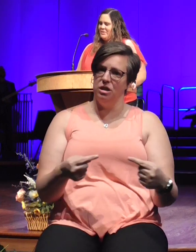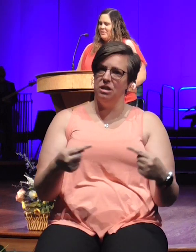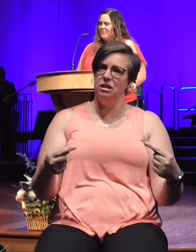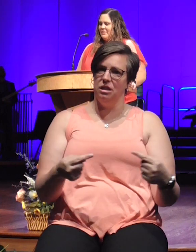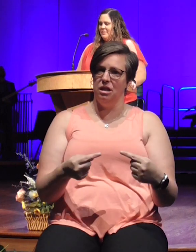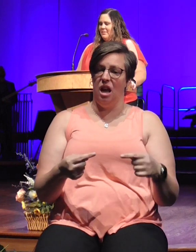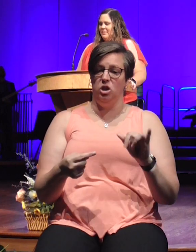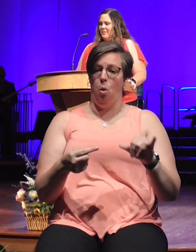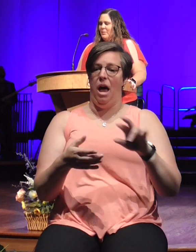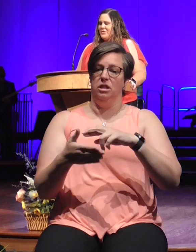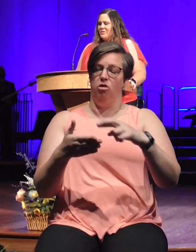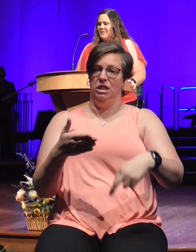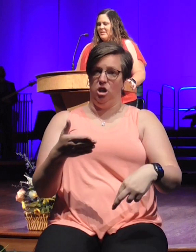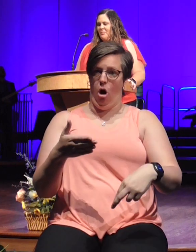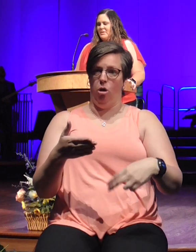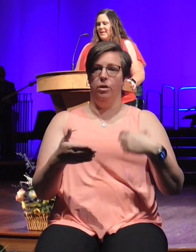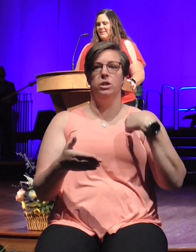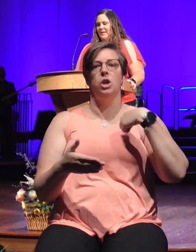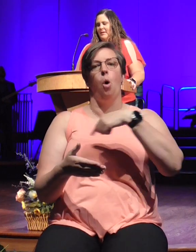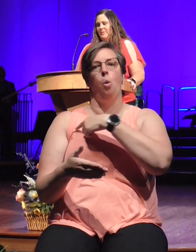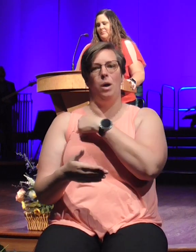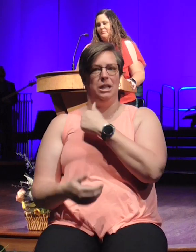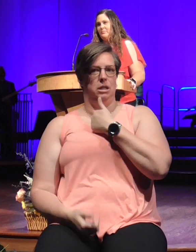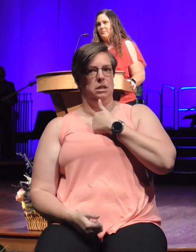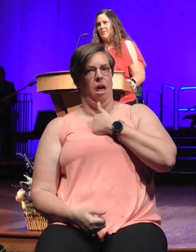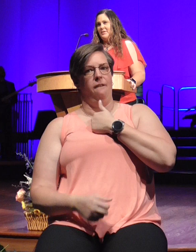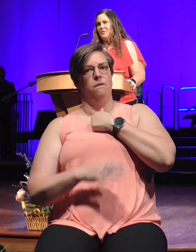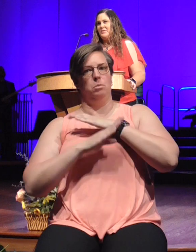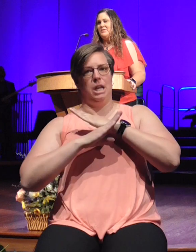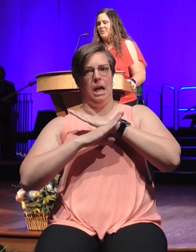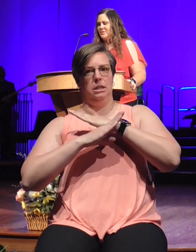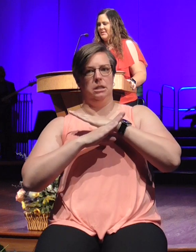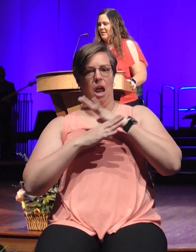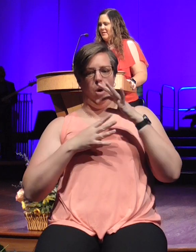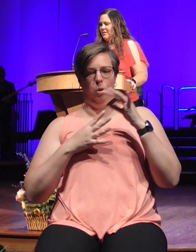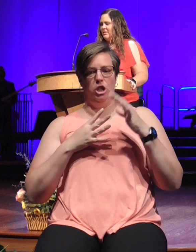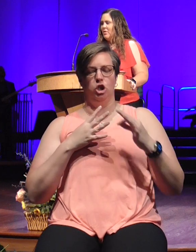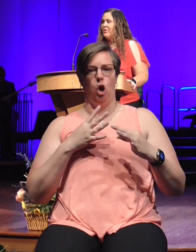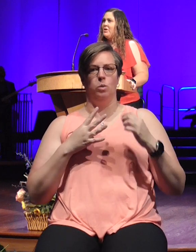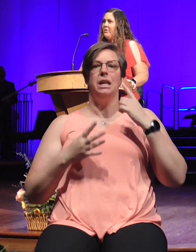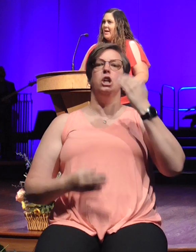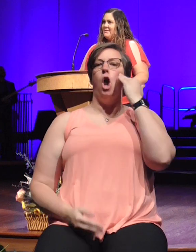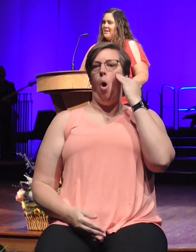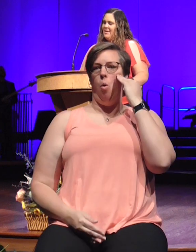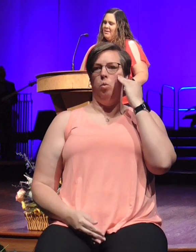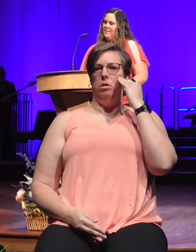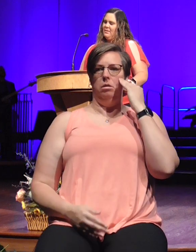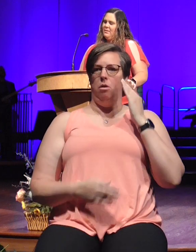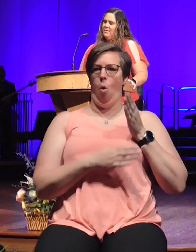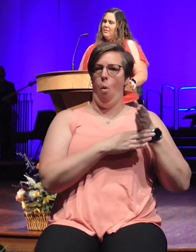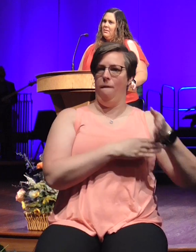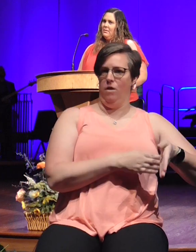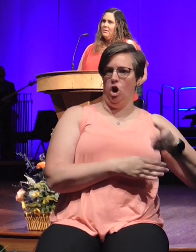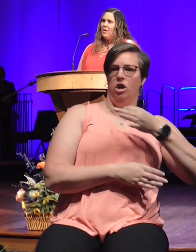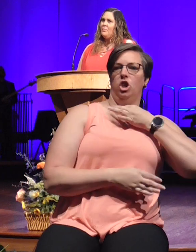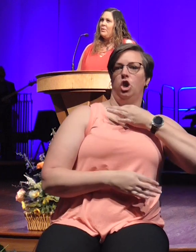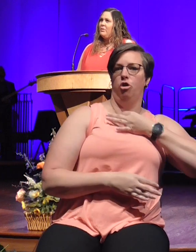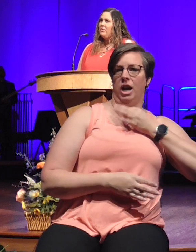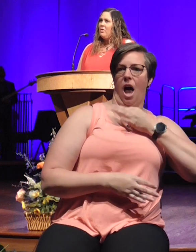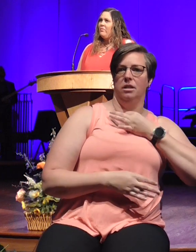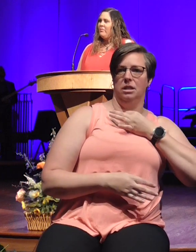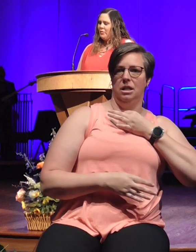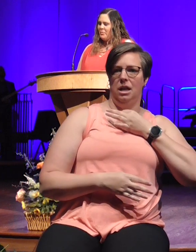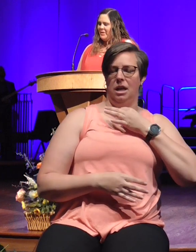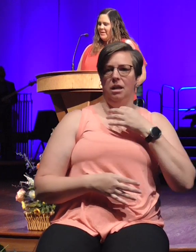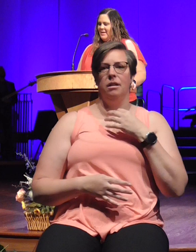As a result, we turn to self-protecting, choosing certainty over curiosity,